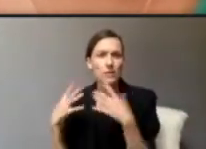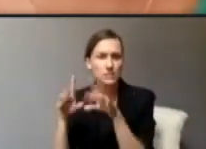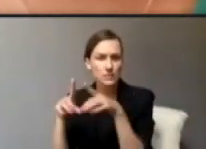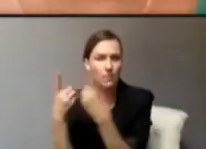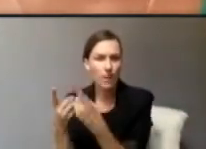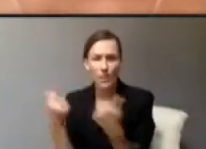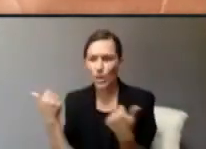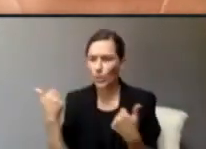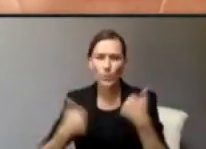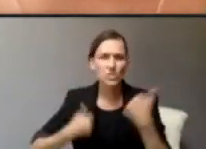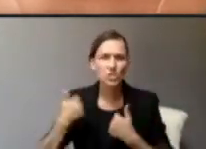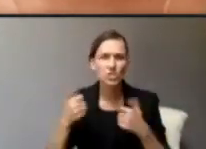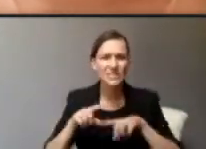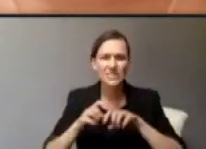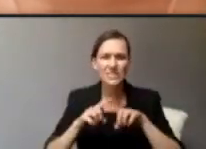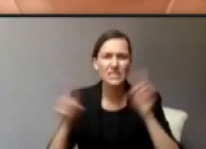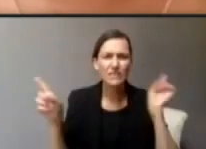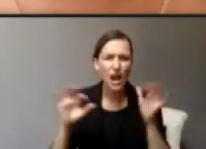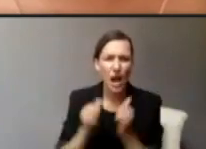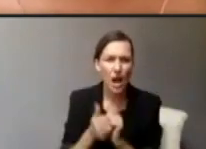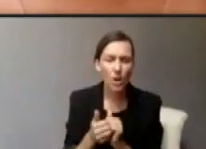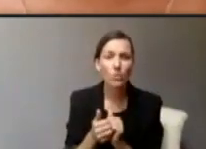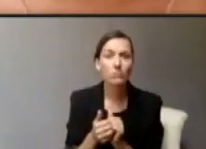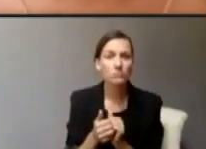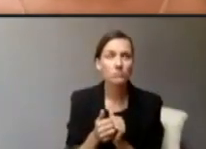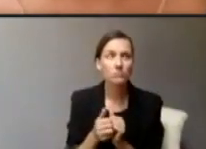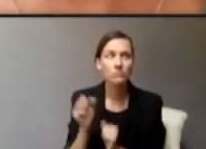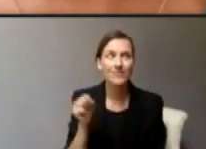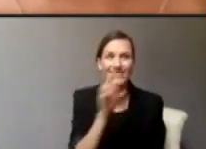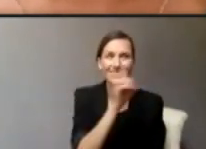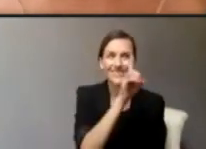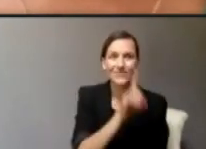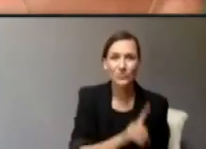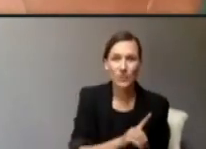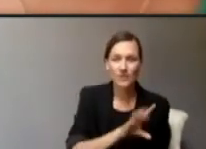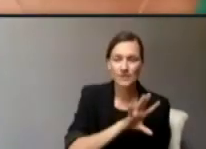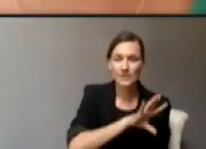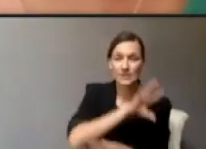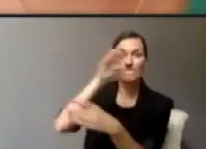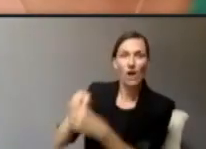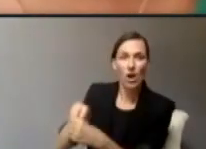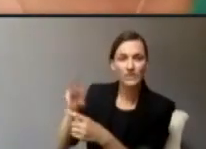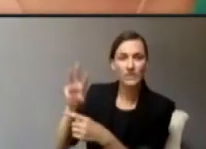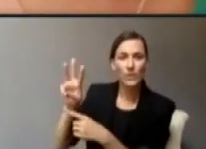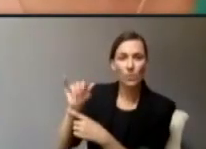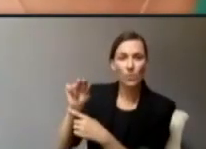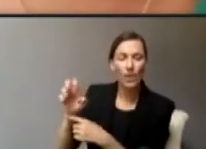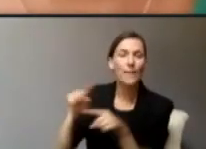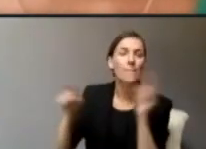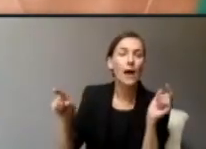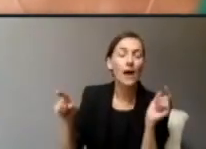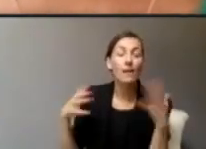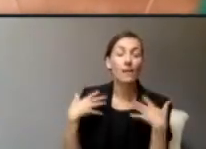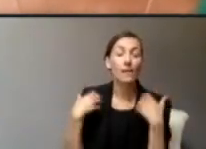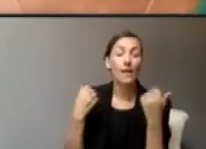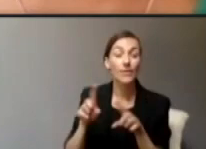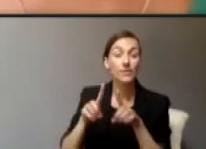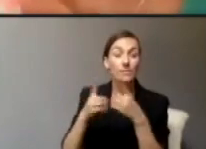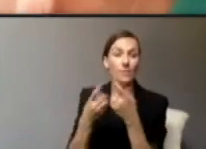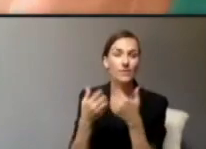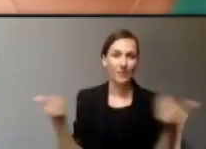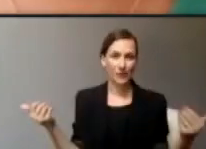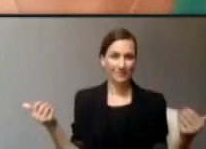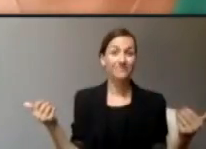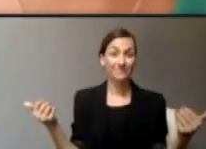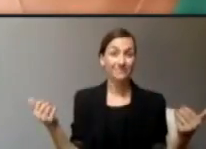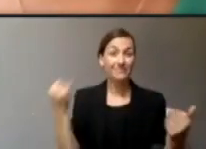Wayne County. And that's true. Detroit is in Wayne County, but we have separate health departments. So if you are in the